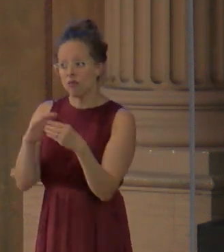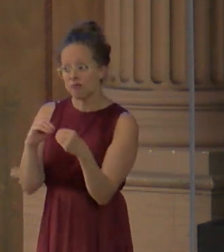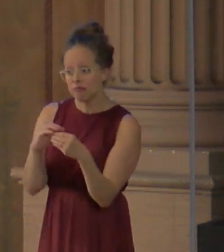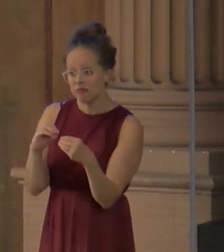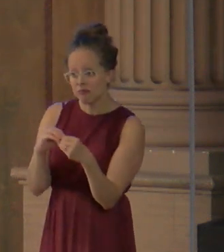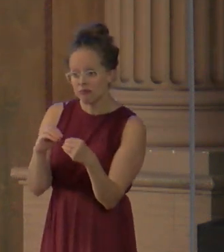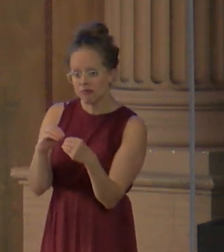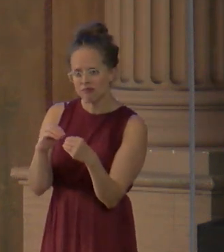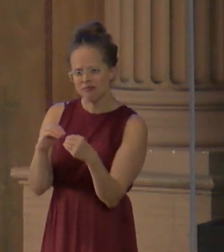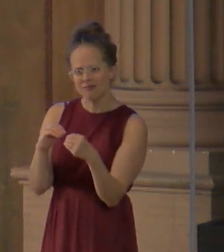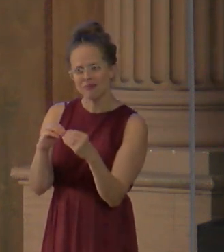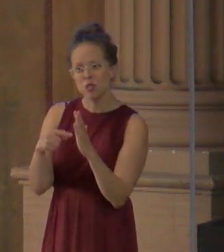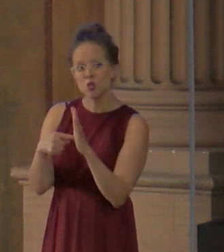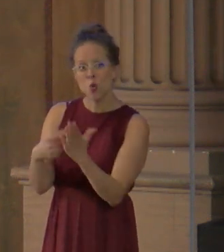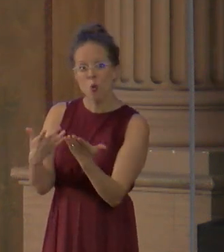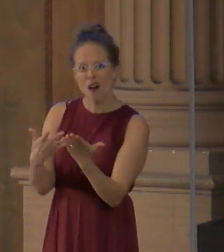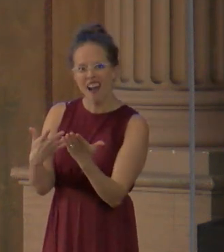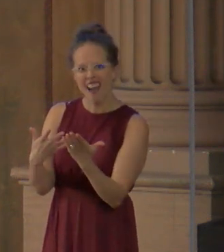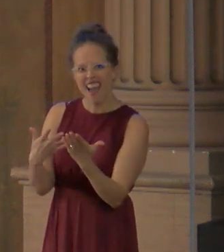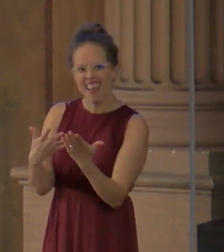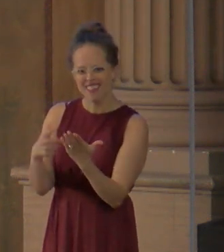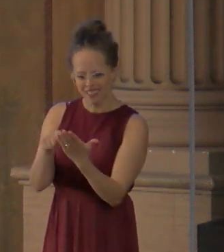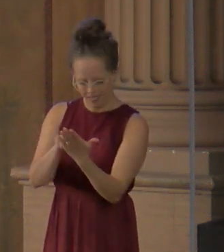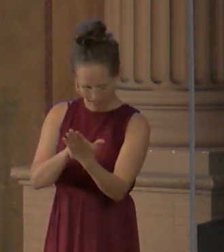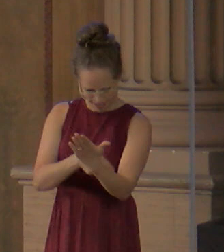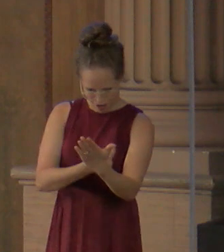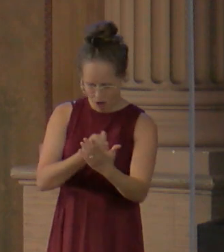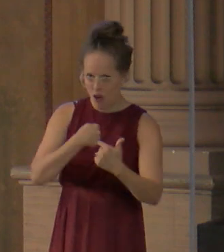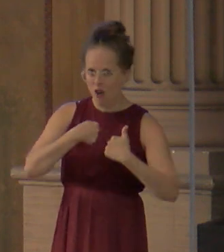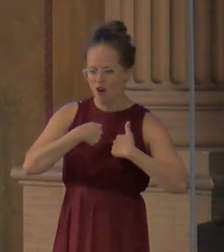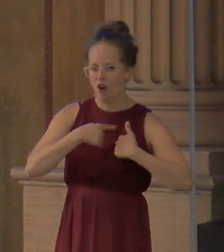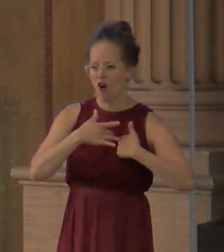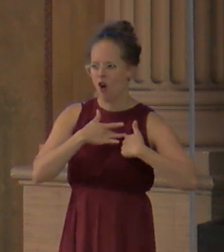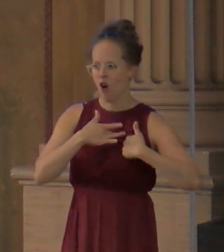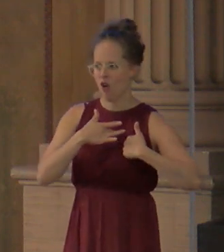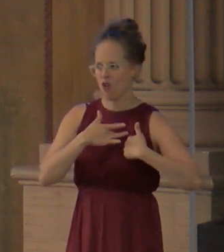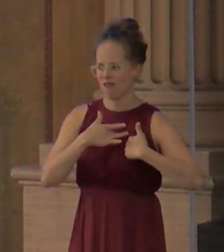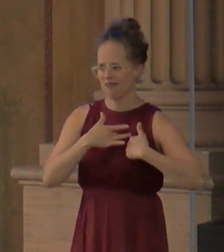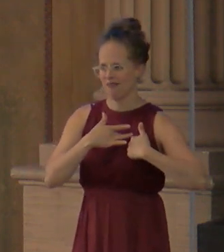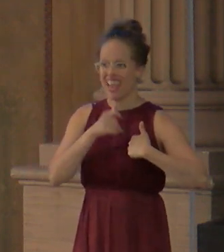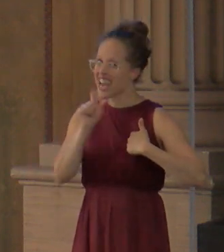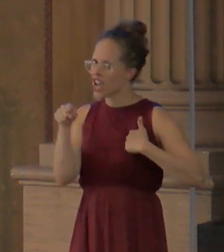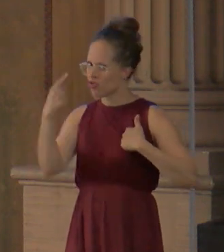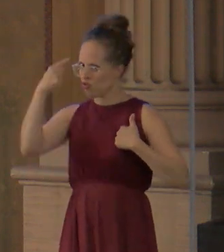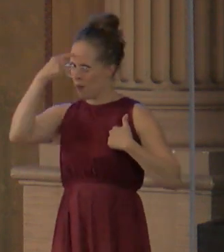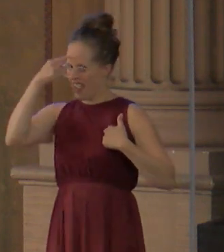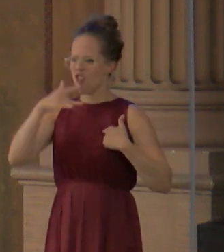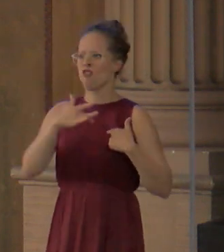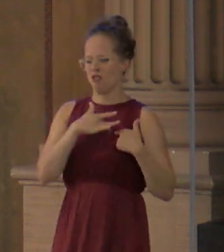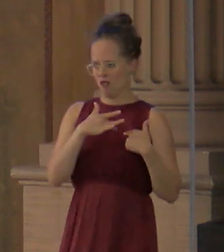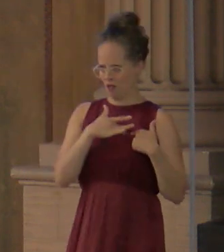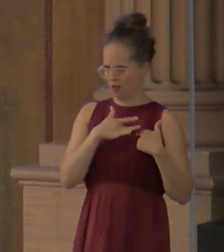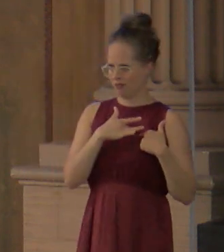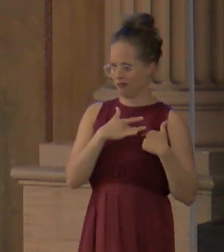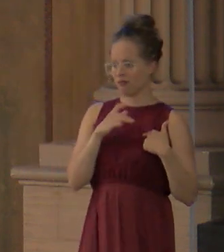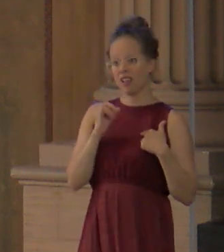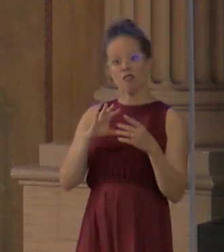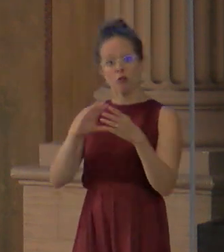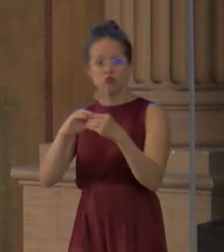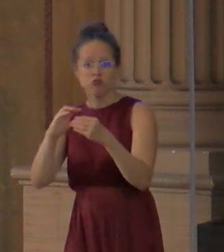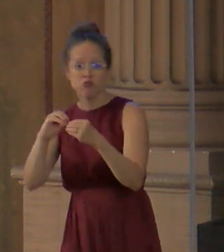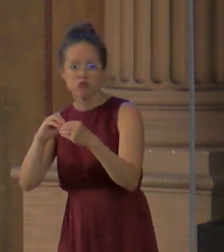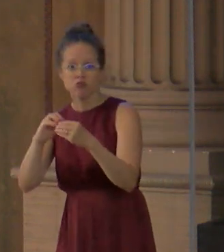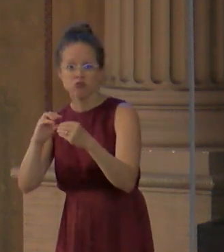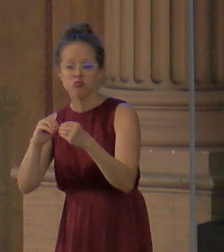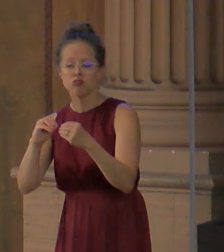something about your heart and not just your opinion. Again, our speech reveals whether we're wise or foolish in